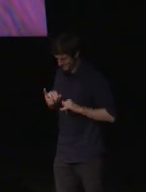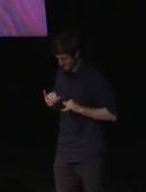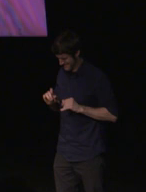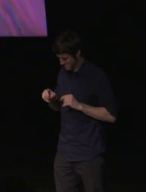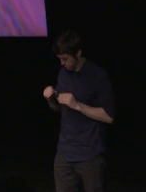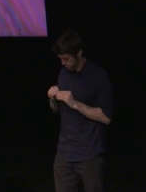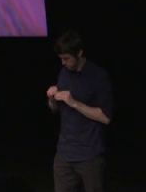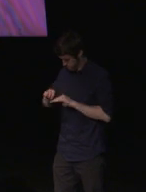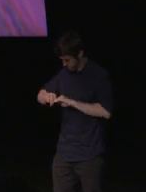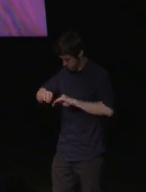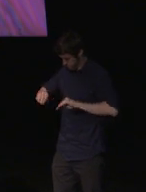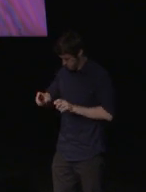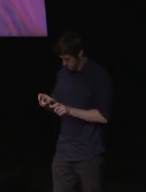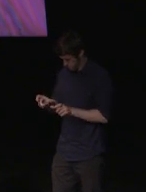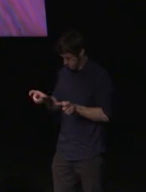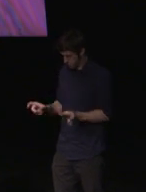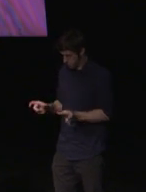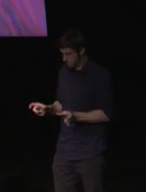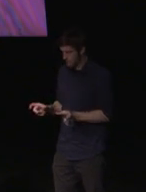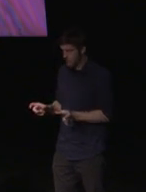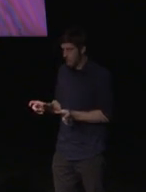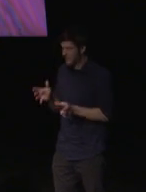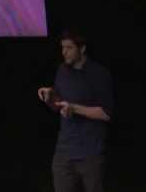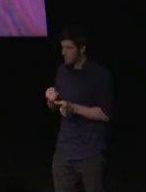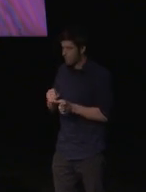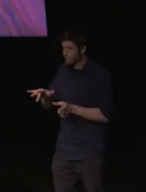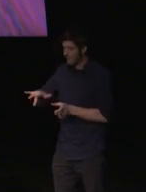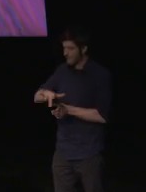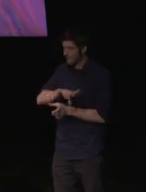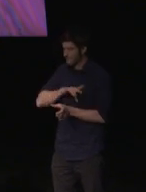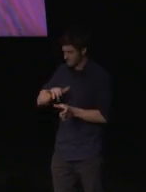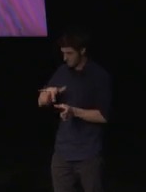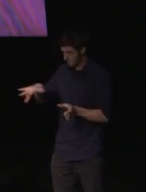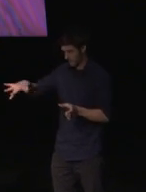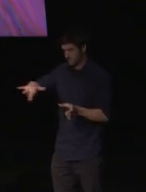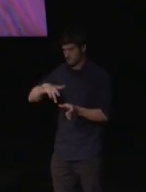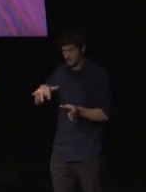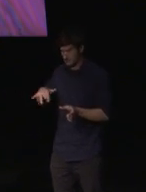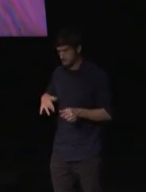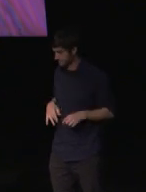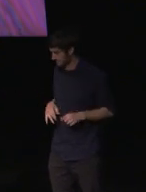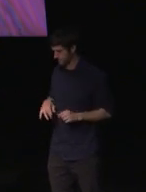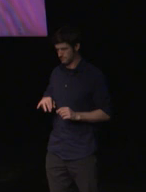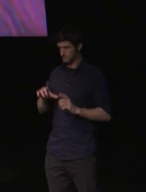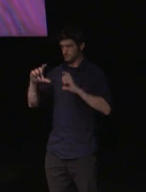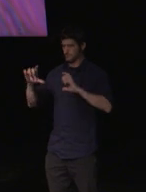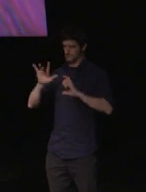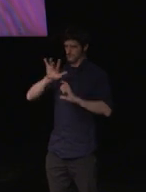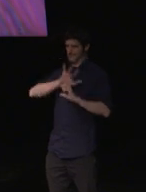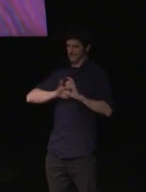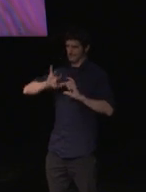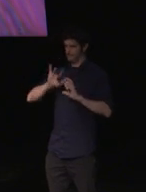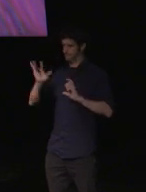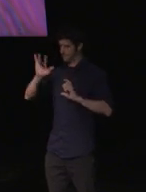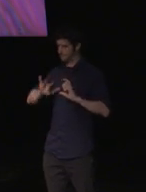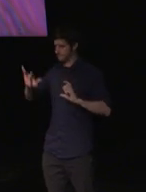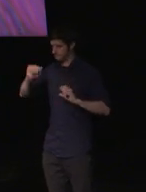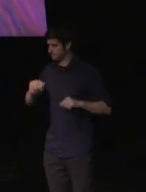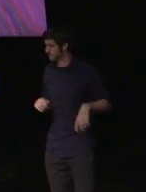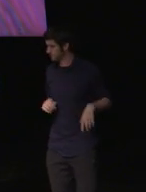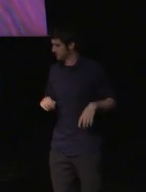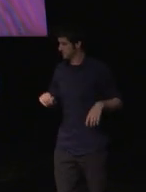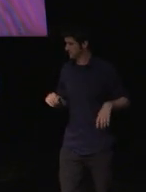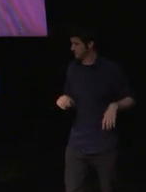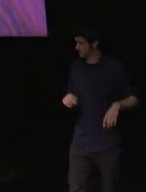fix. So they left room around those buttons. And the other thing that they figured out from that is that if you couldn't press these buttons,